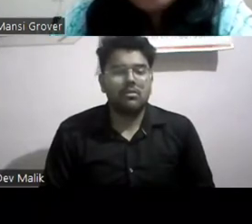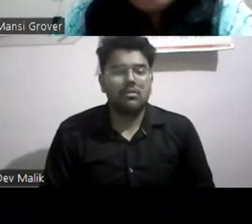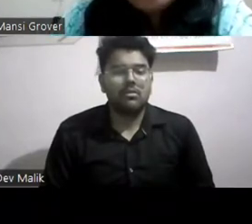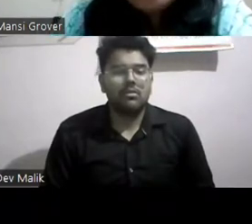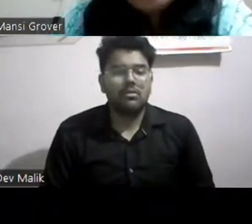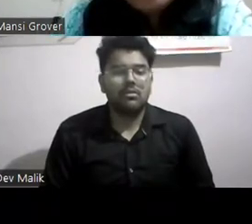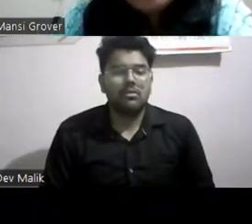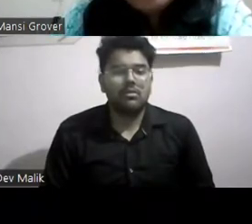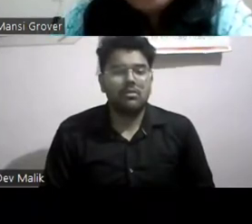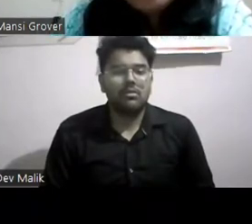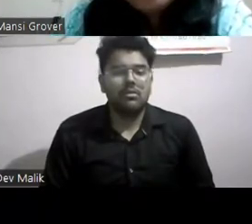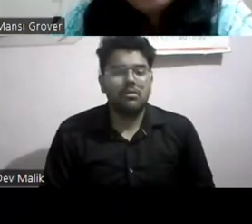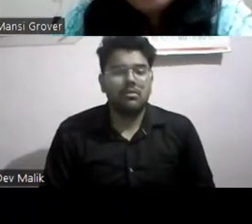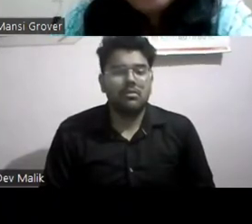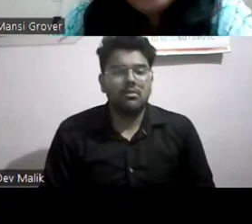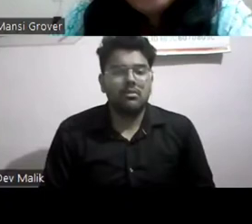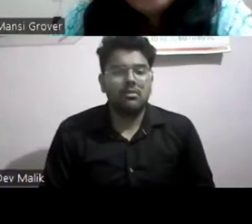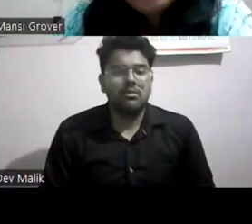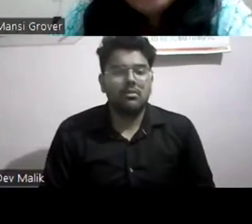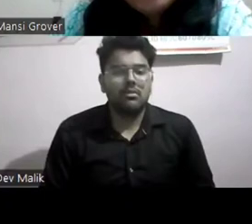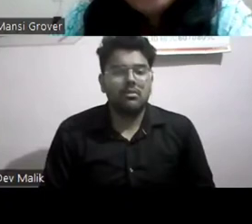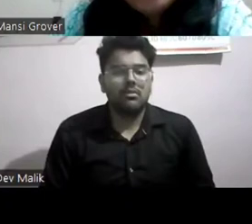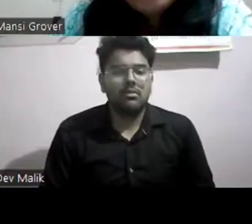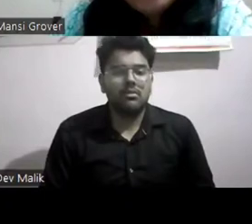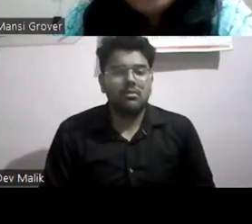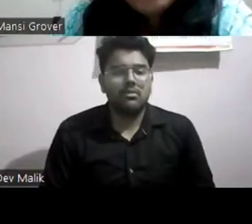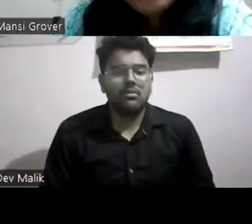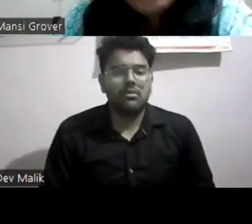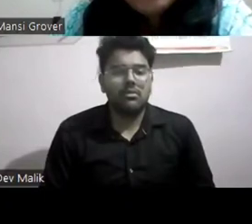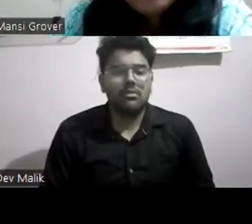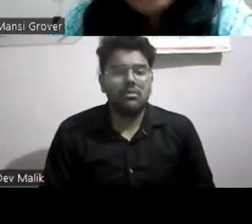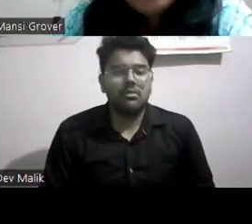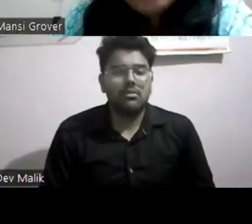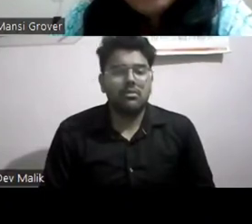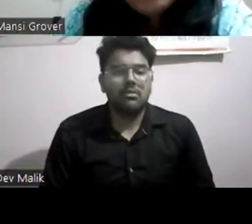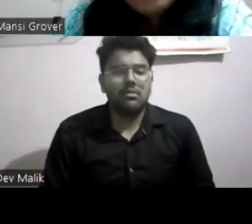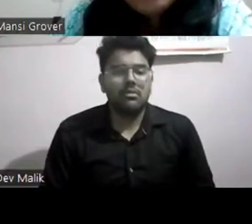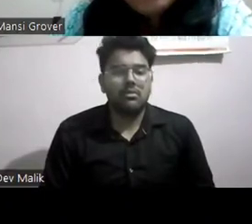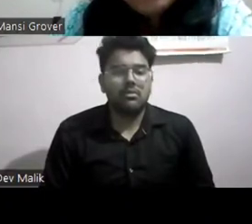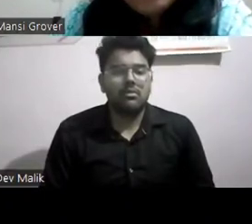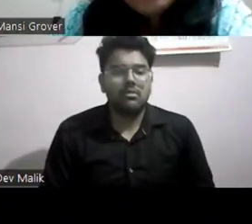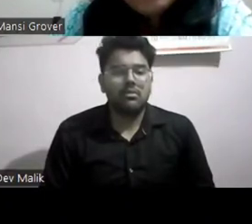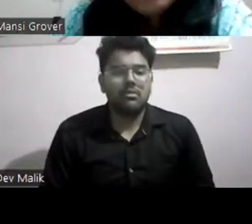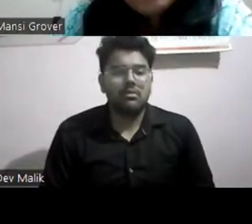pretenses, and he's all heart. What do you want to be in 10 years? Ahan.